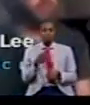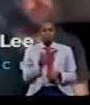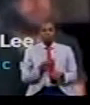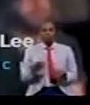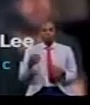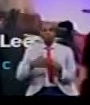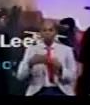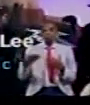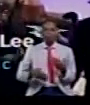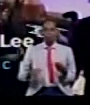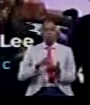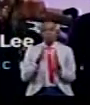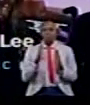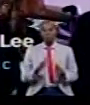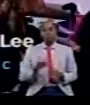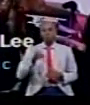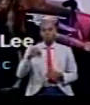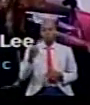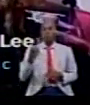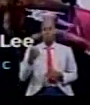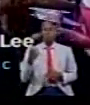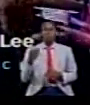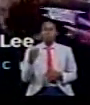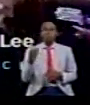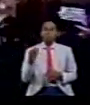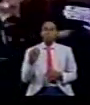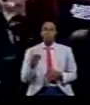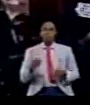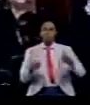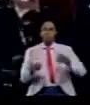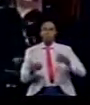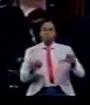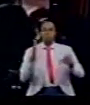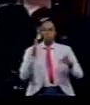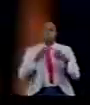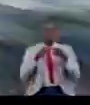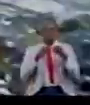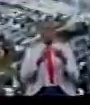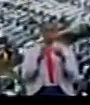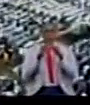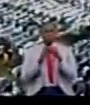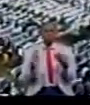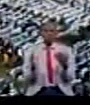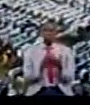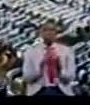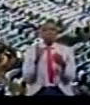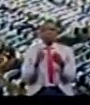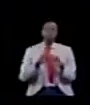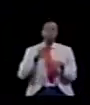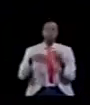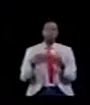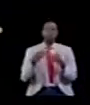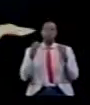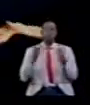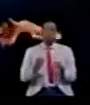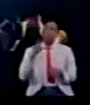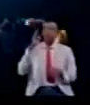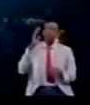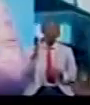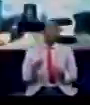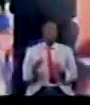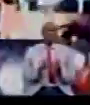in our family. Open your mouth and begin to ask God and say, God, Lord, every member of our family, they are covered with the blood of